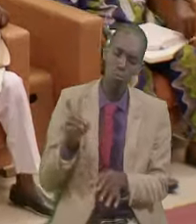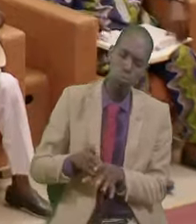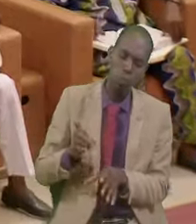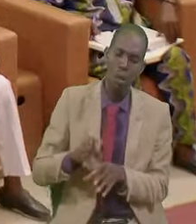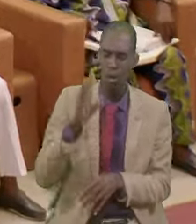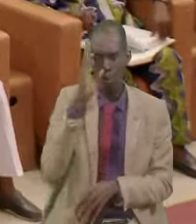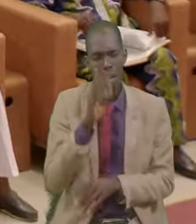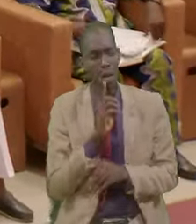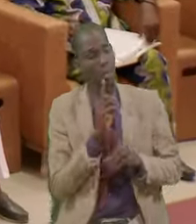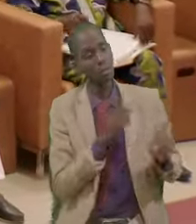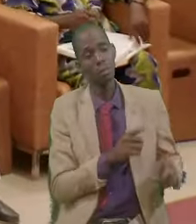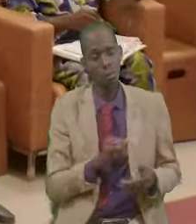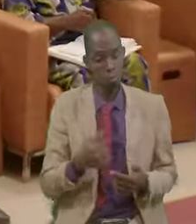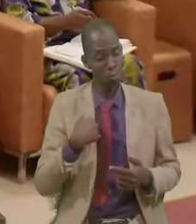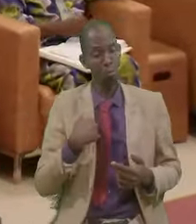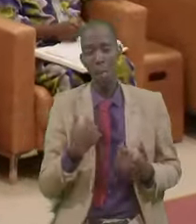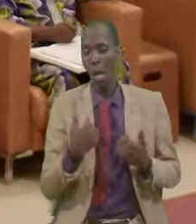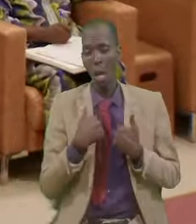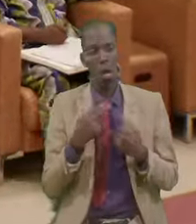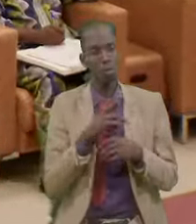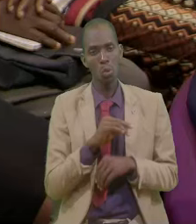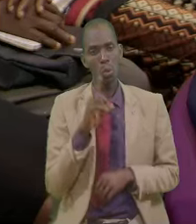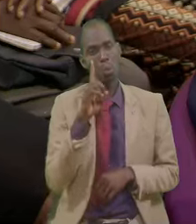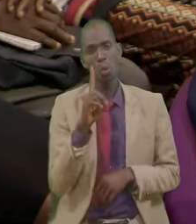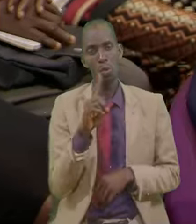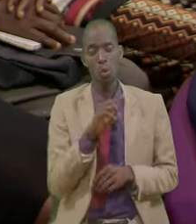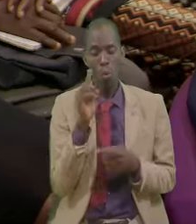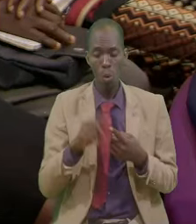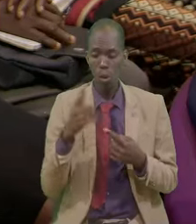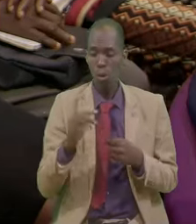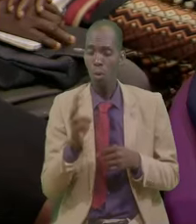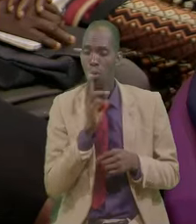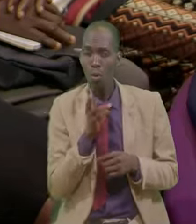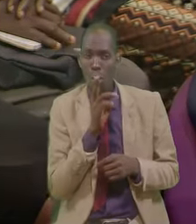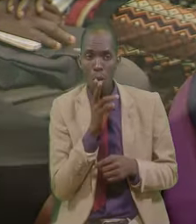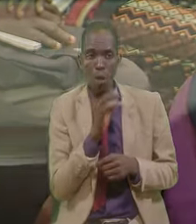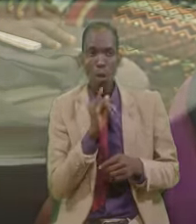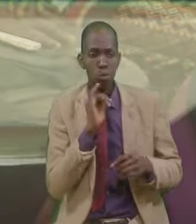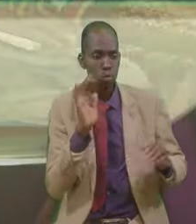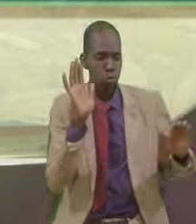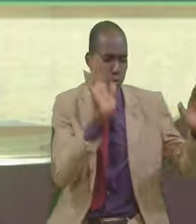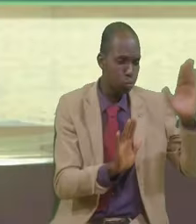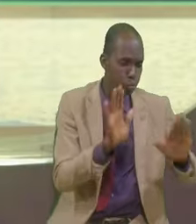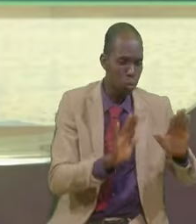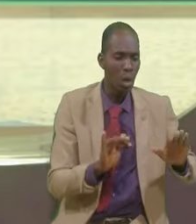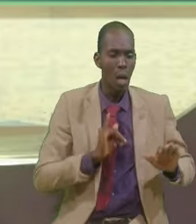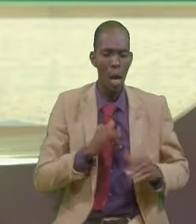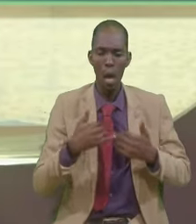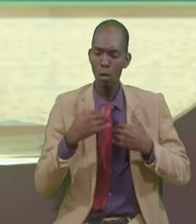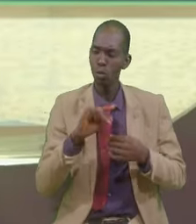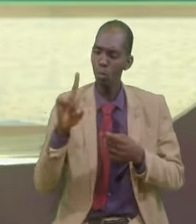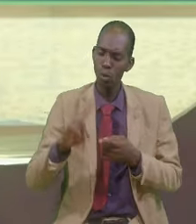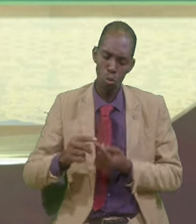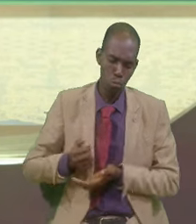sir, I have no man when the water is troubled to put me into the pool. But